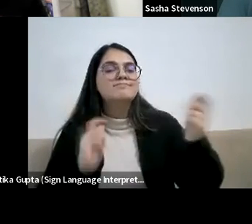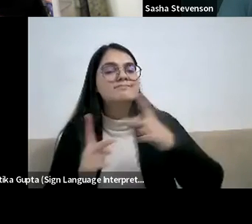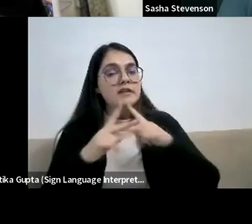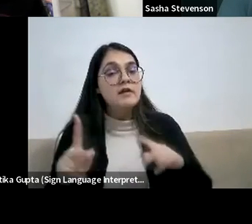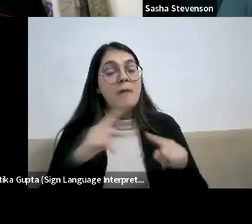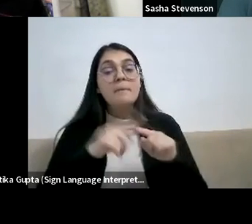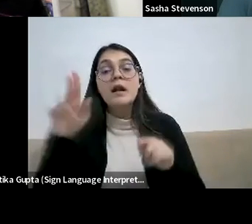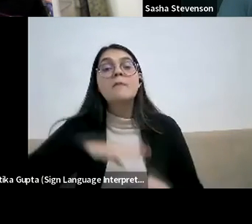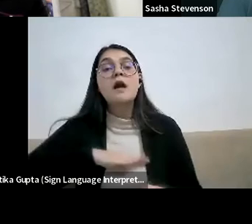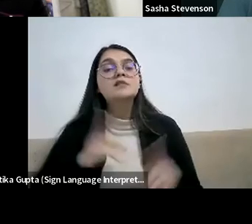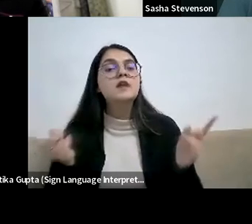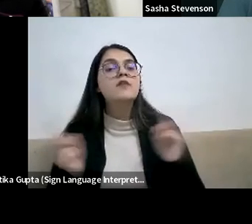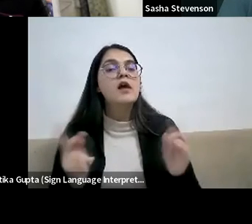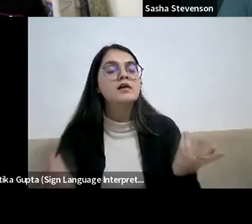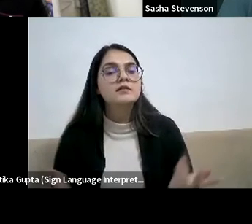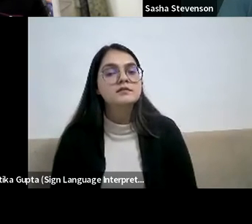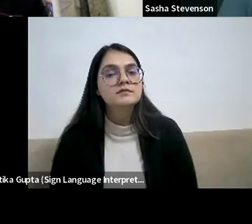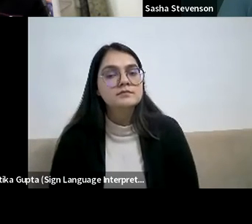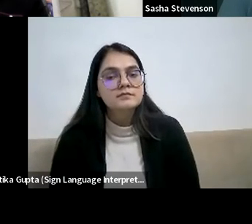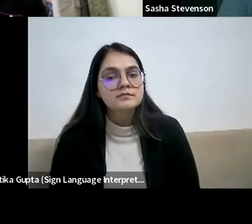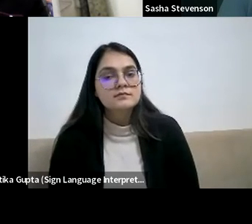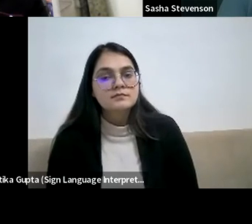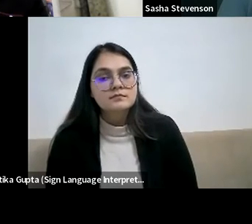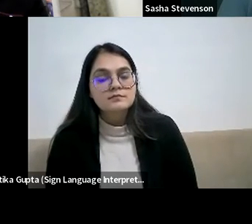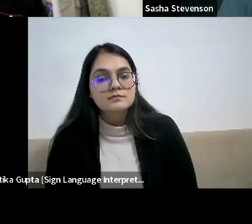Maharashtra? What about